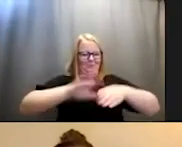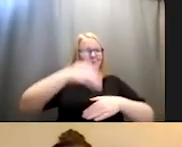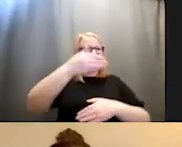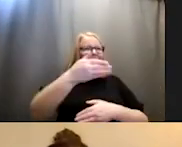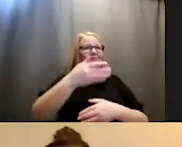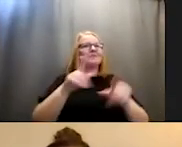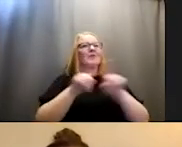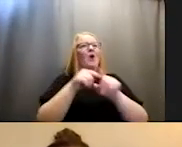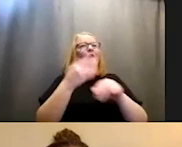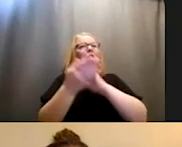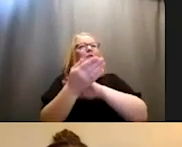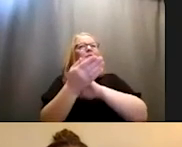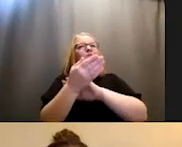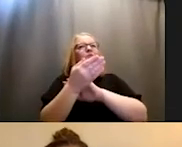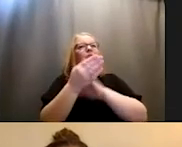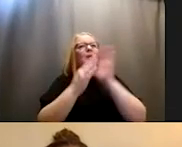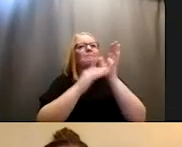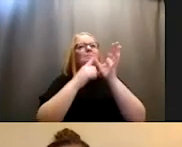and